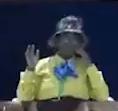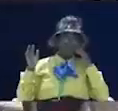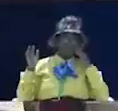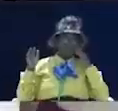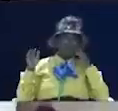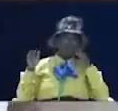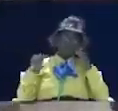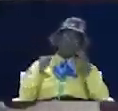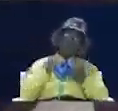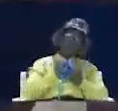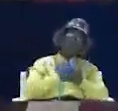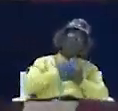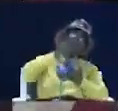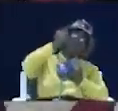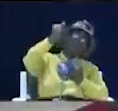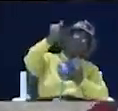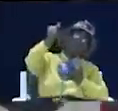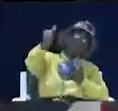Amen.